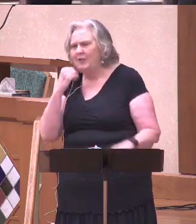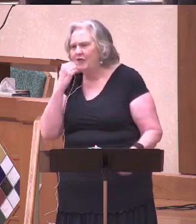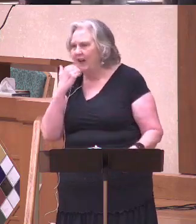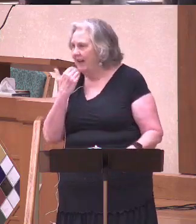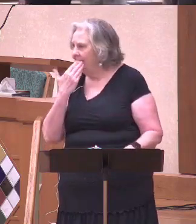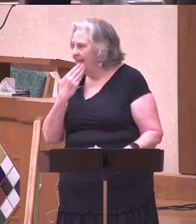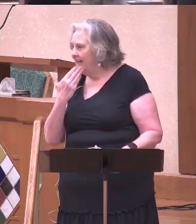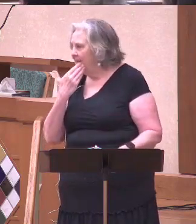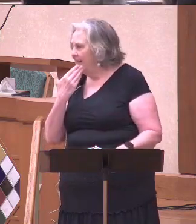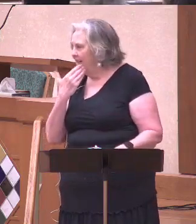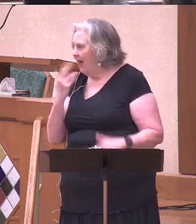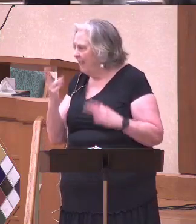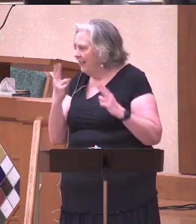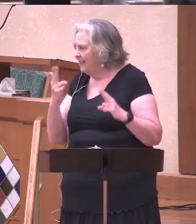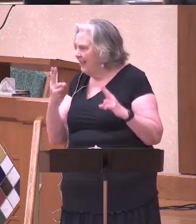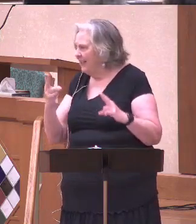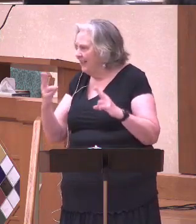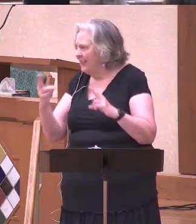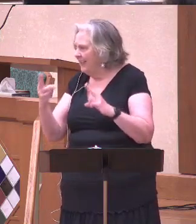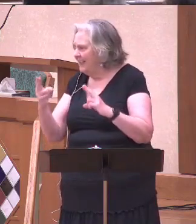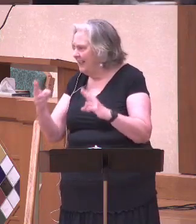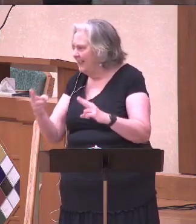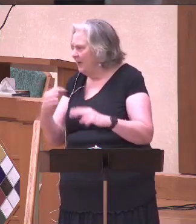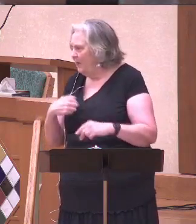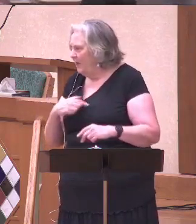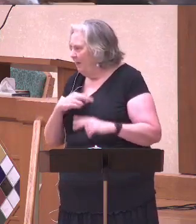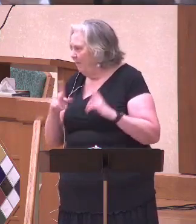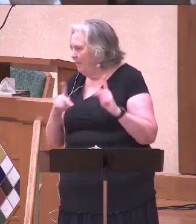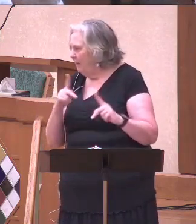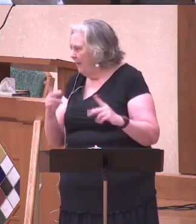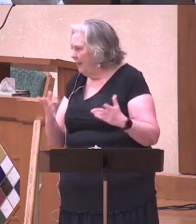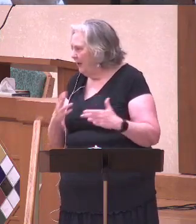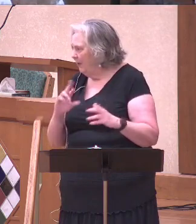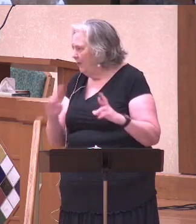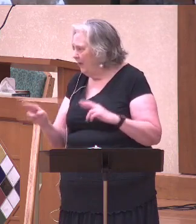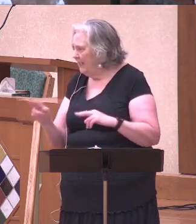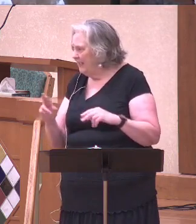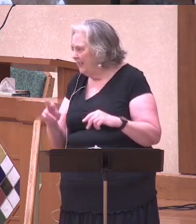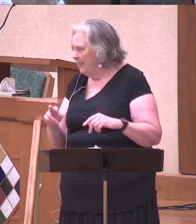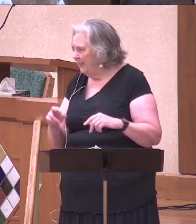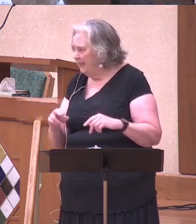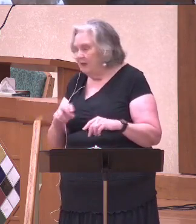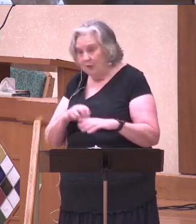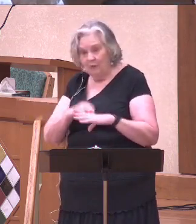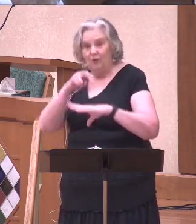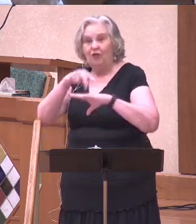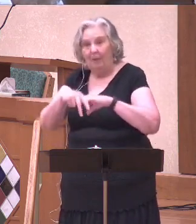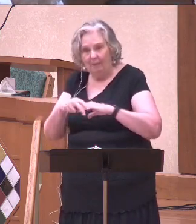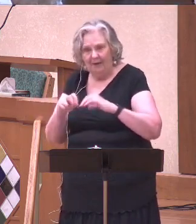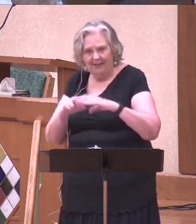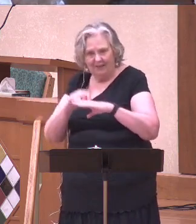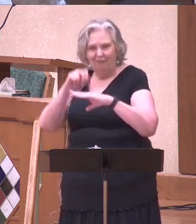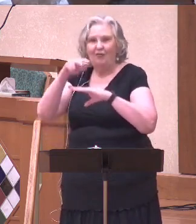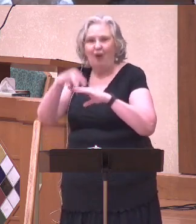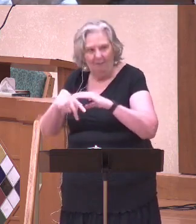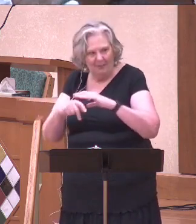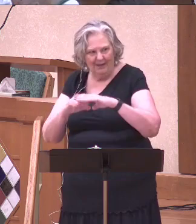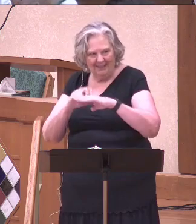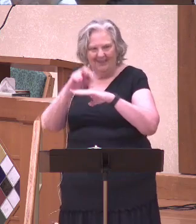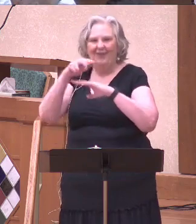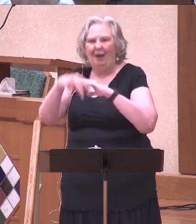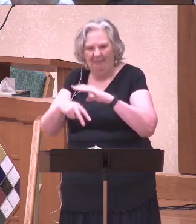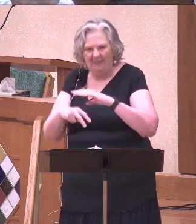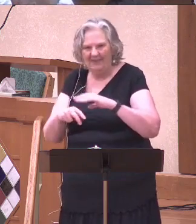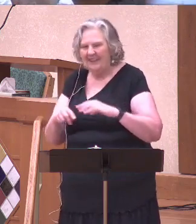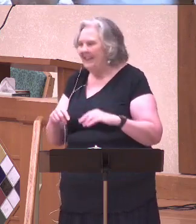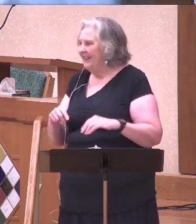Thank you, thank you. Hustle, hustle. Yes, we've got some people here. You ready to jump the hurdles? Okay, all right. So now when